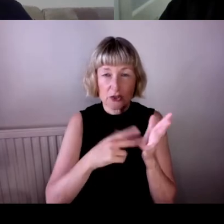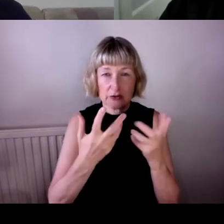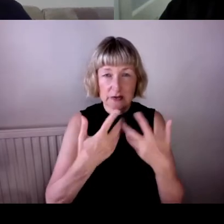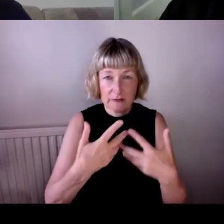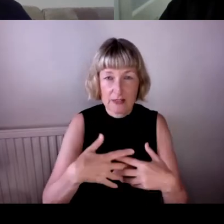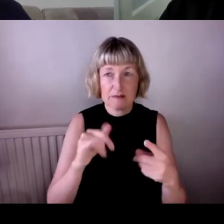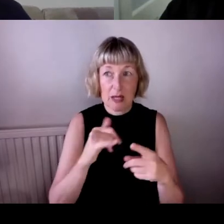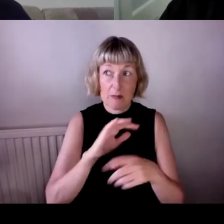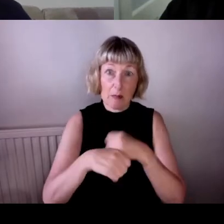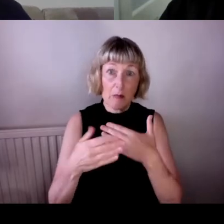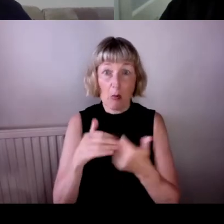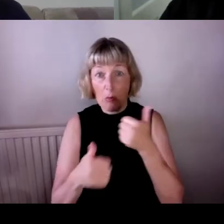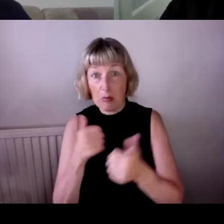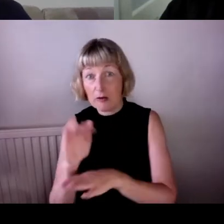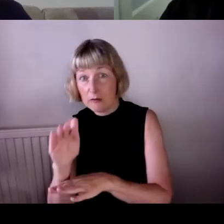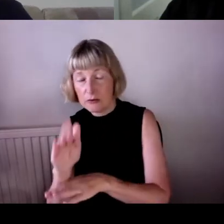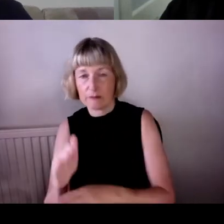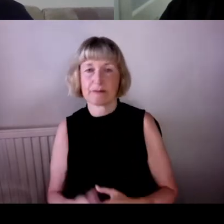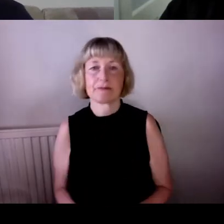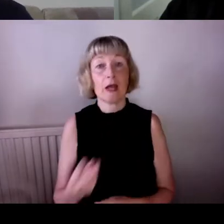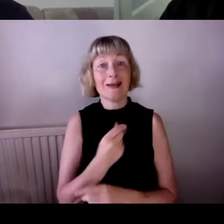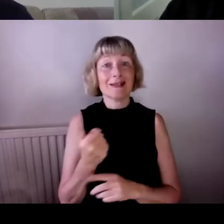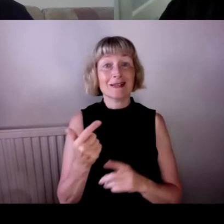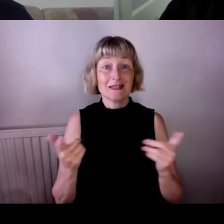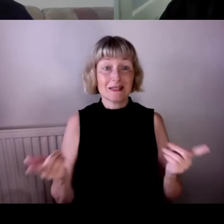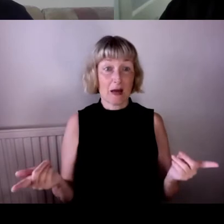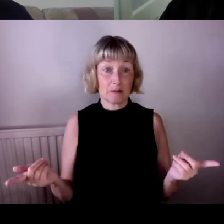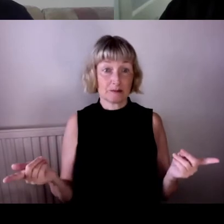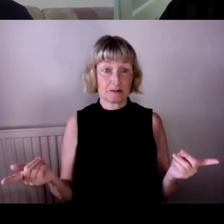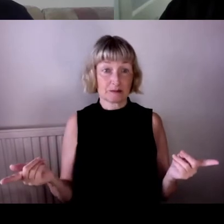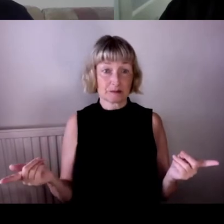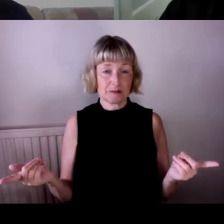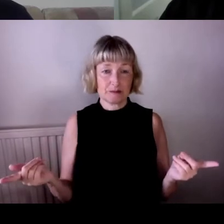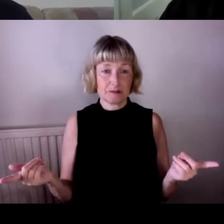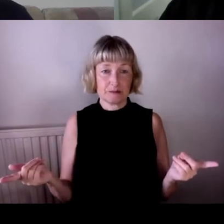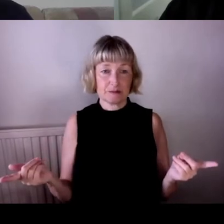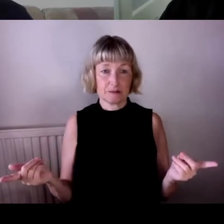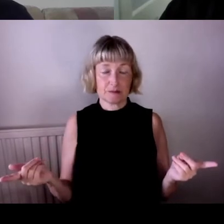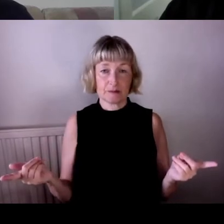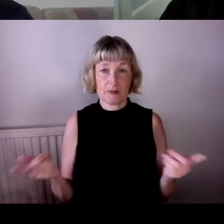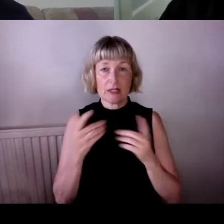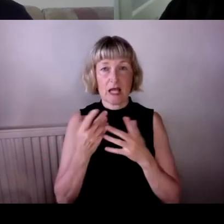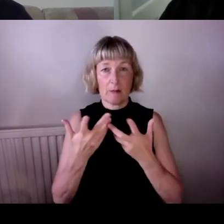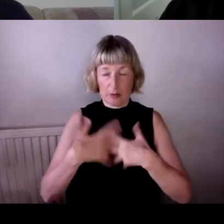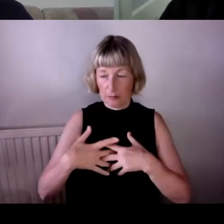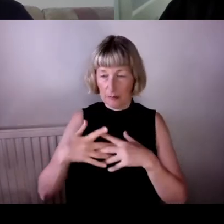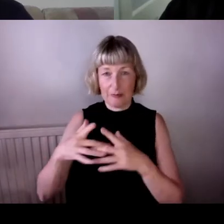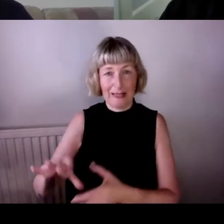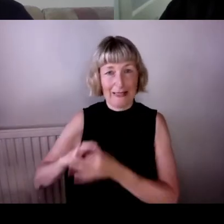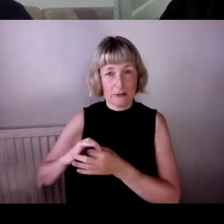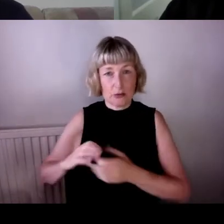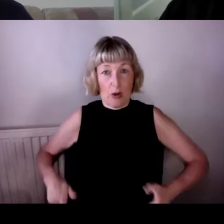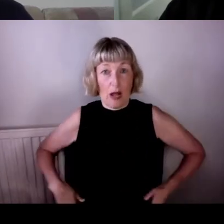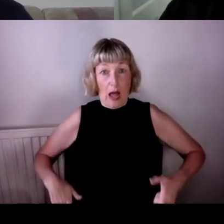You can have headsets that will clip onto your belt and you can wear your own headphones. That again